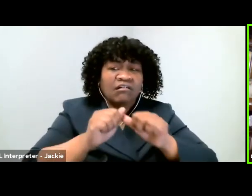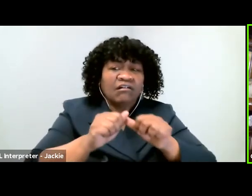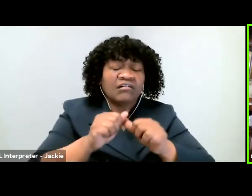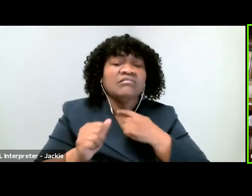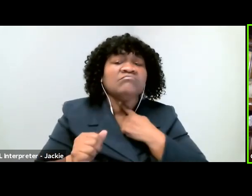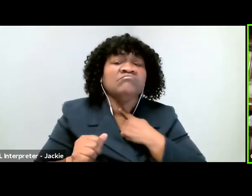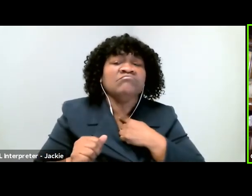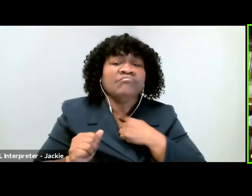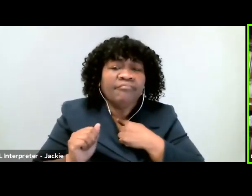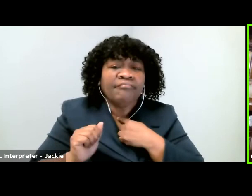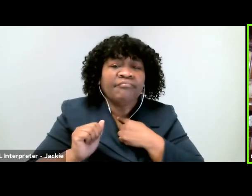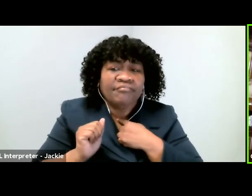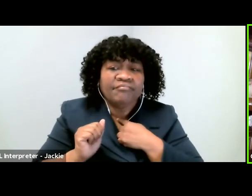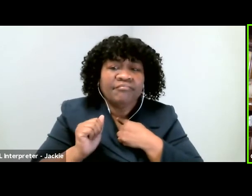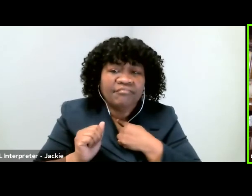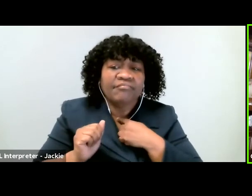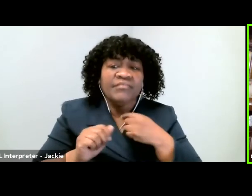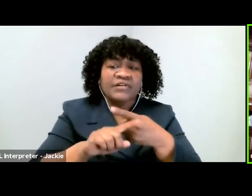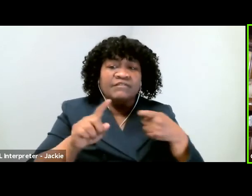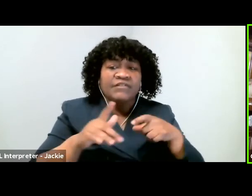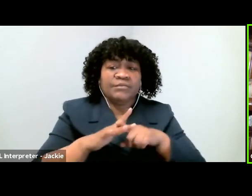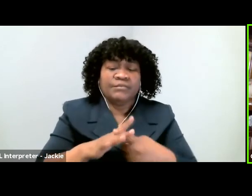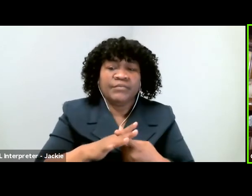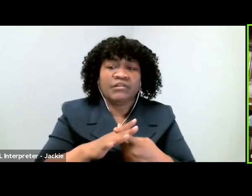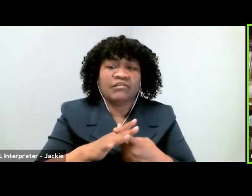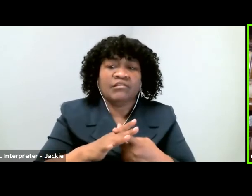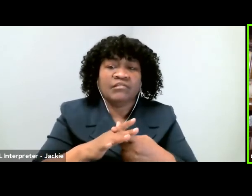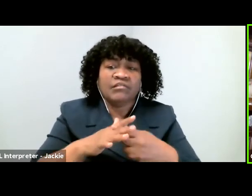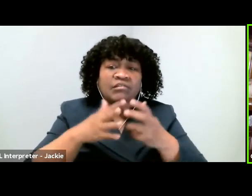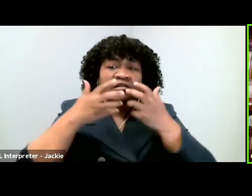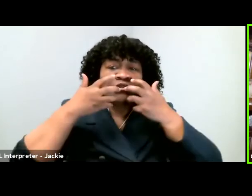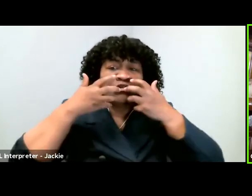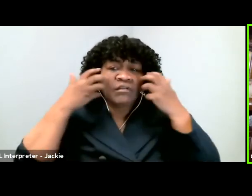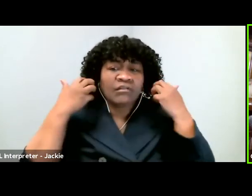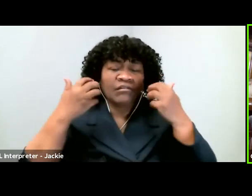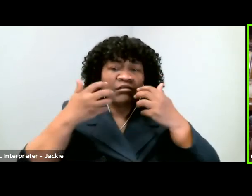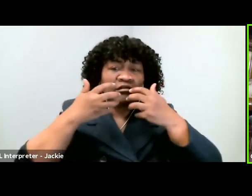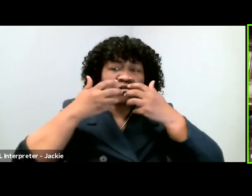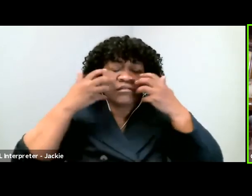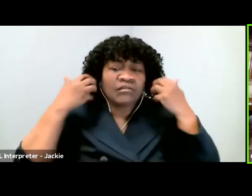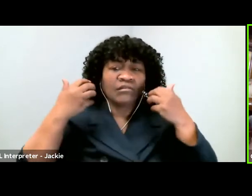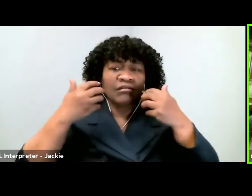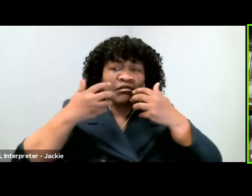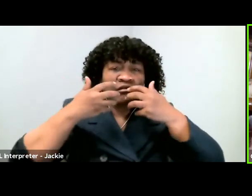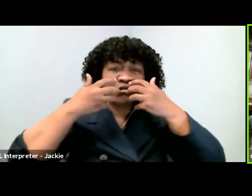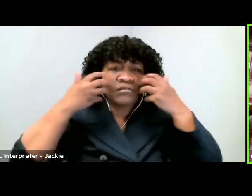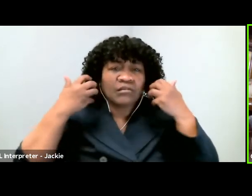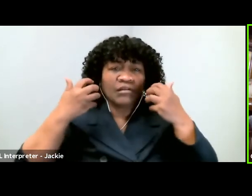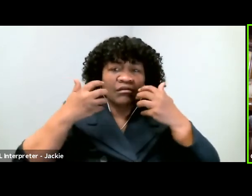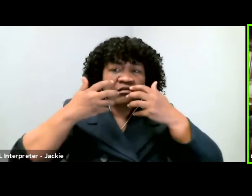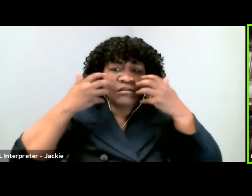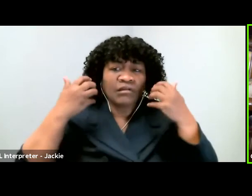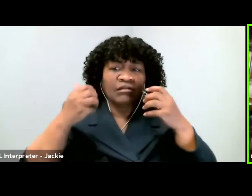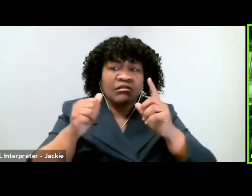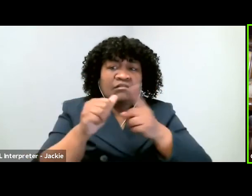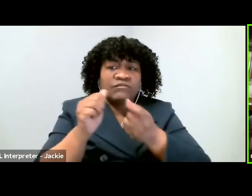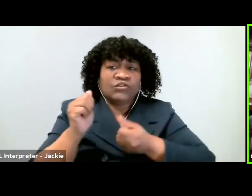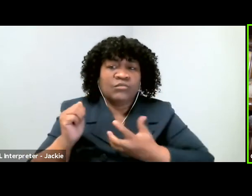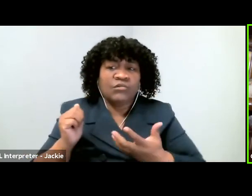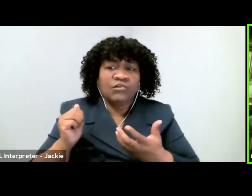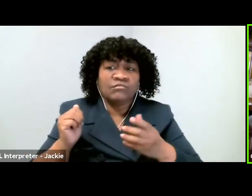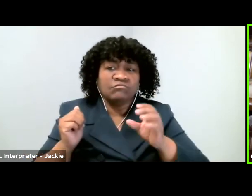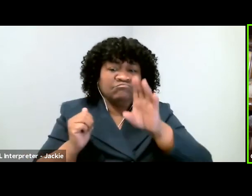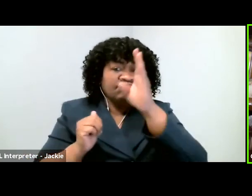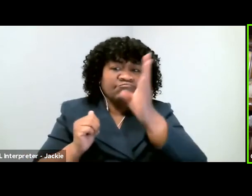cough, throat clearing. From the beginning. Tiger, tiger, first